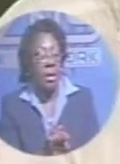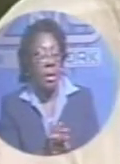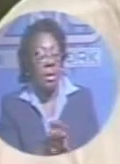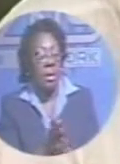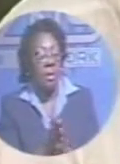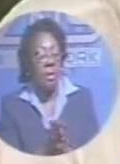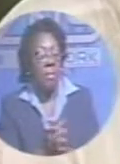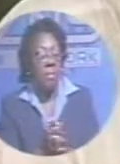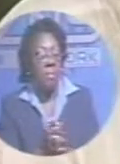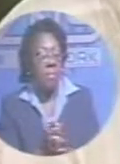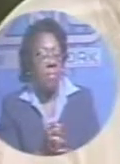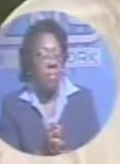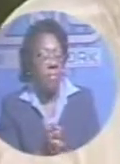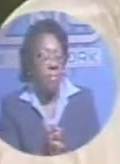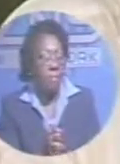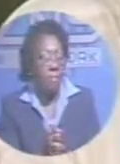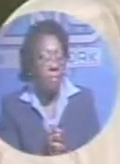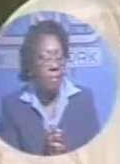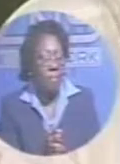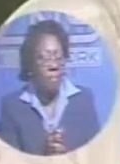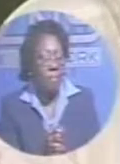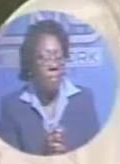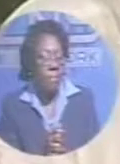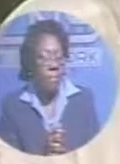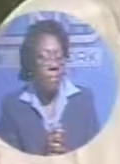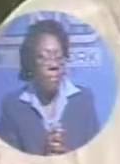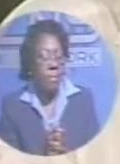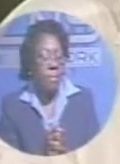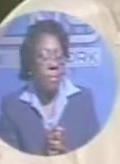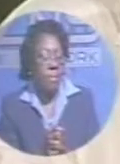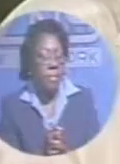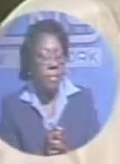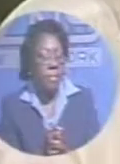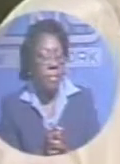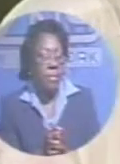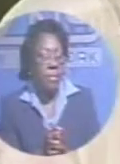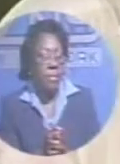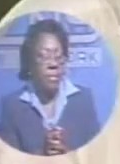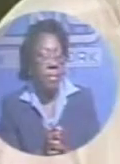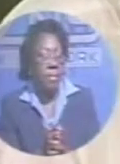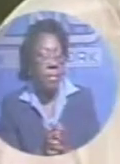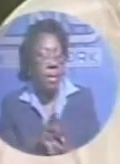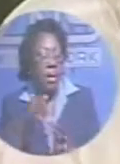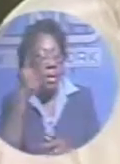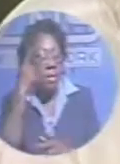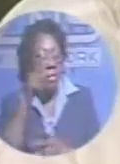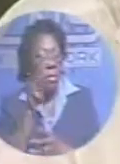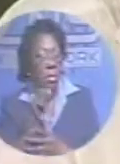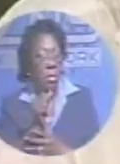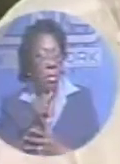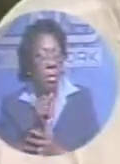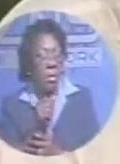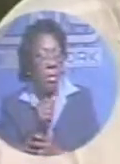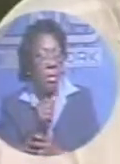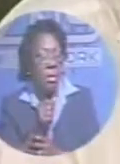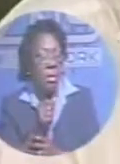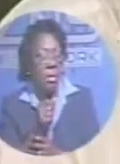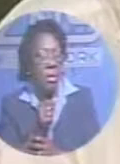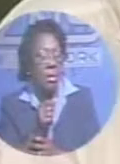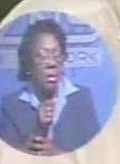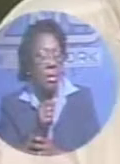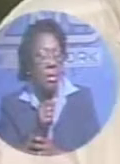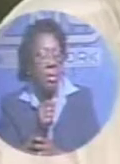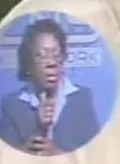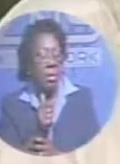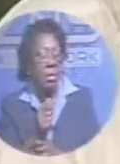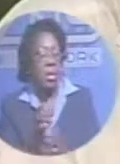Rather than trying to get personal glory for it, I really wanted to see if I could do something really good for the islands, good for the sport